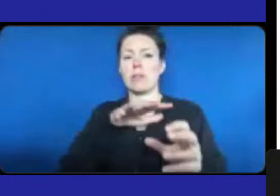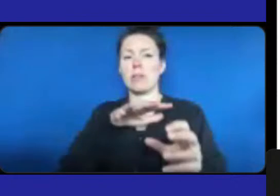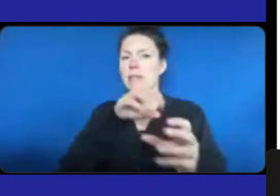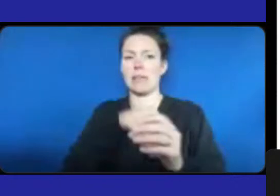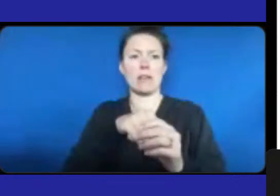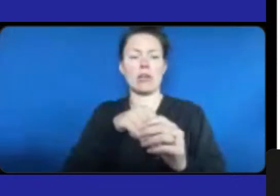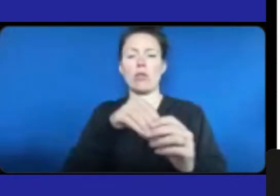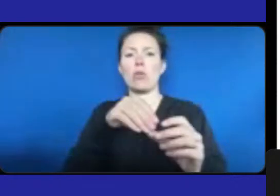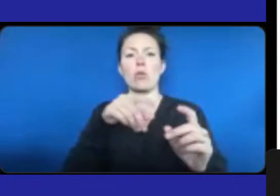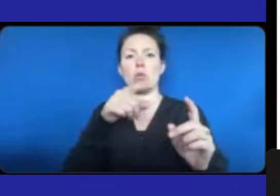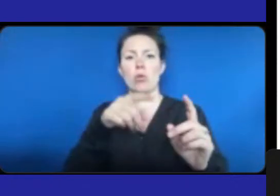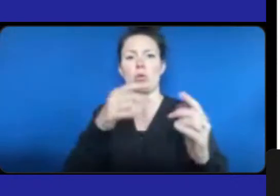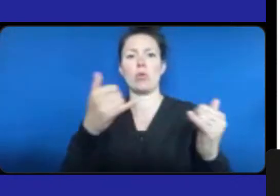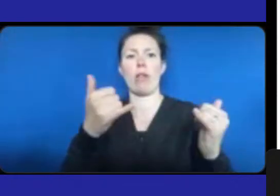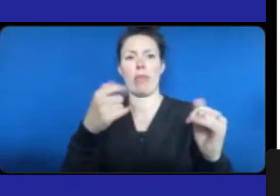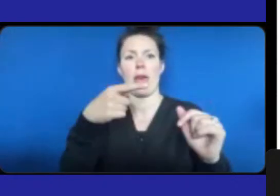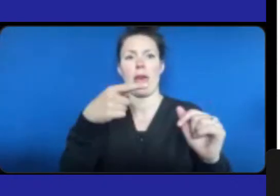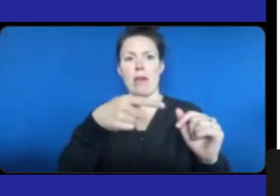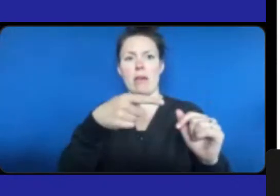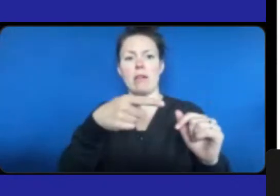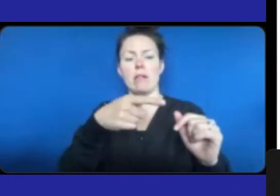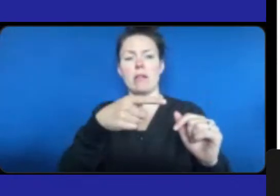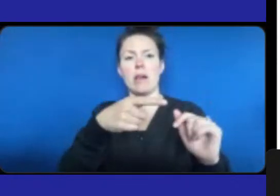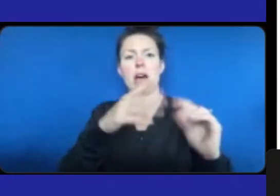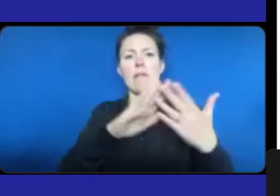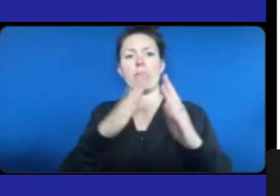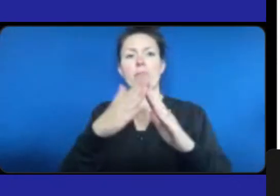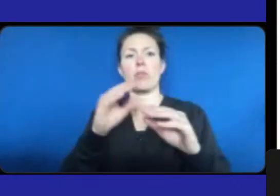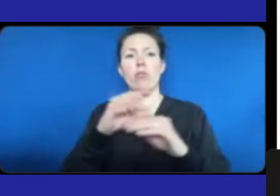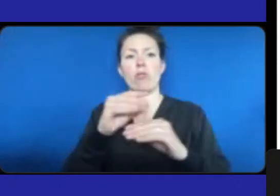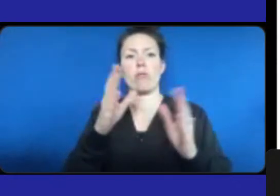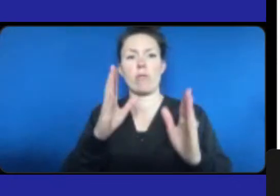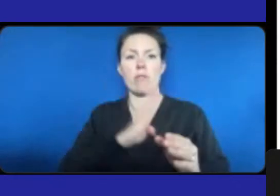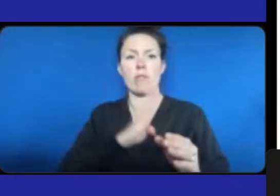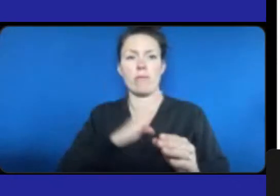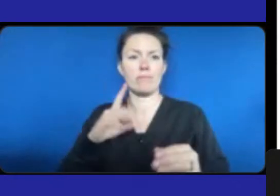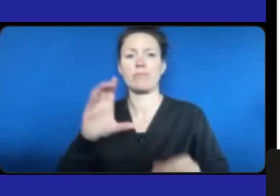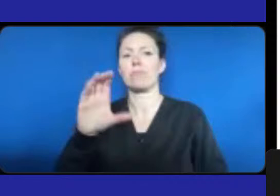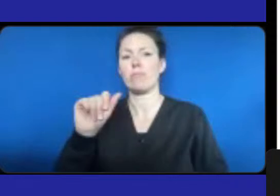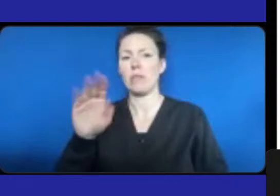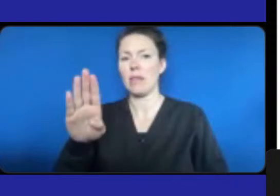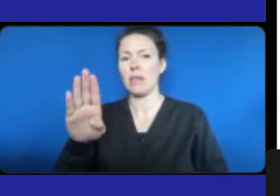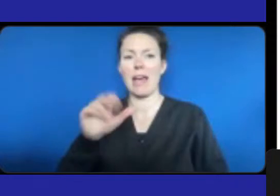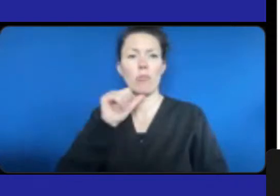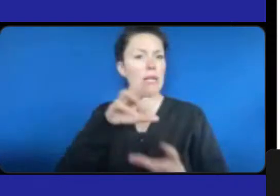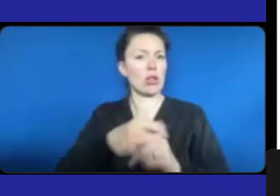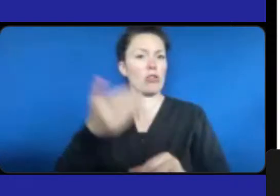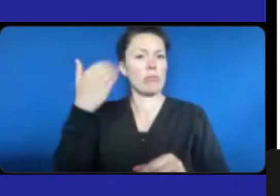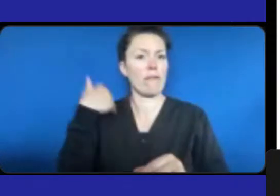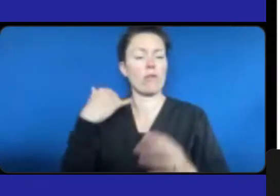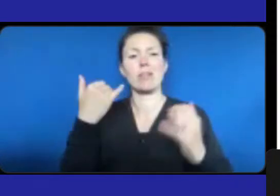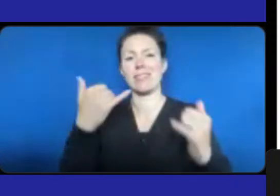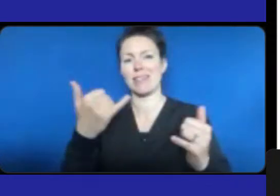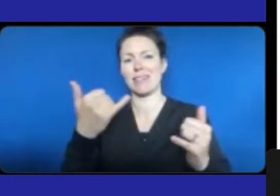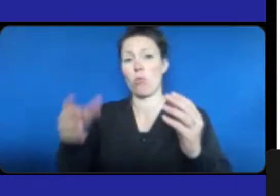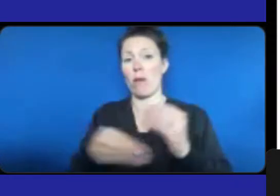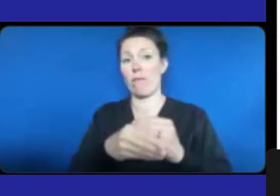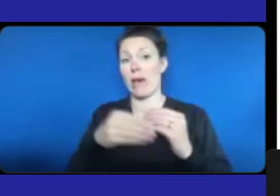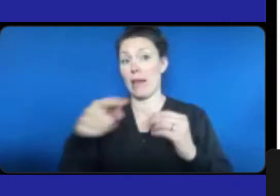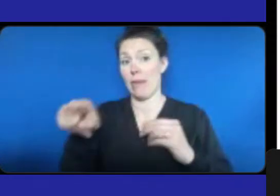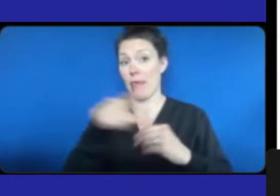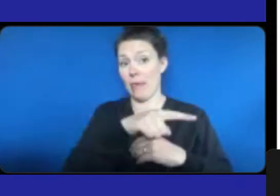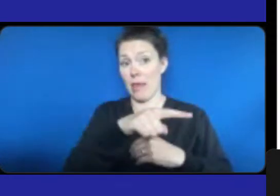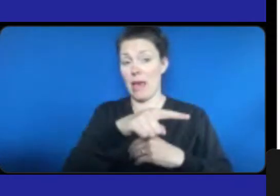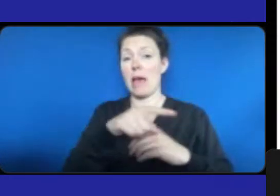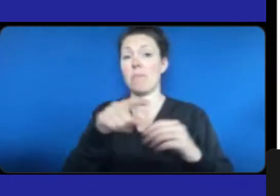the existing structure of our community advisory boards, our CABs. So we sort of turbocharged them and did